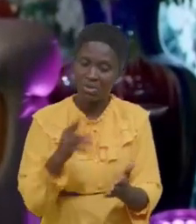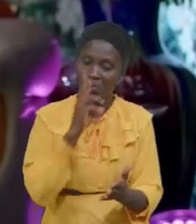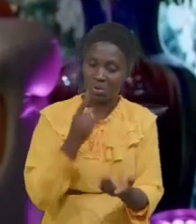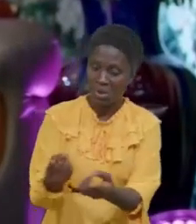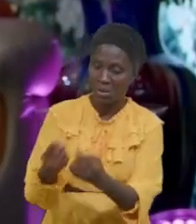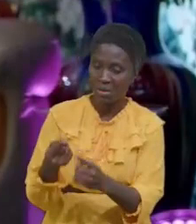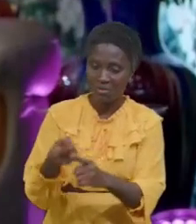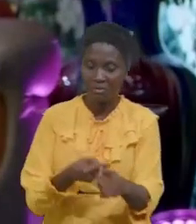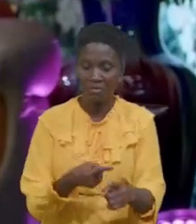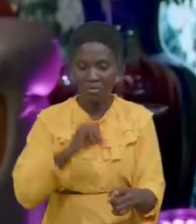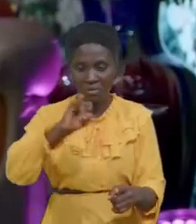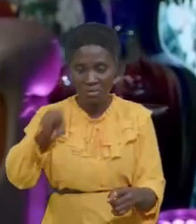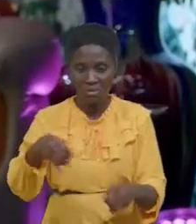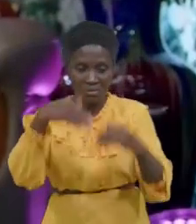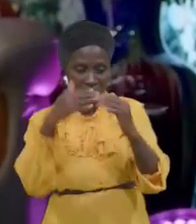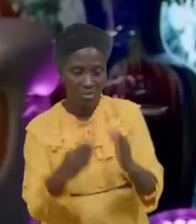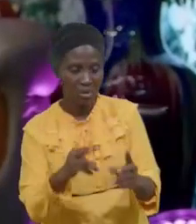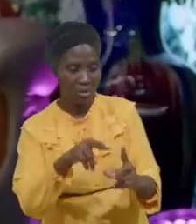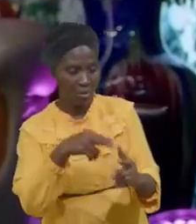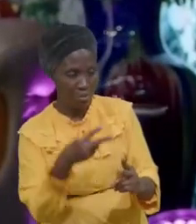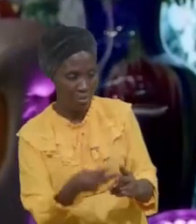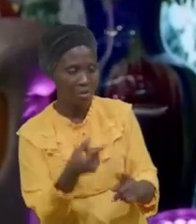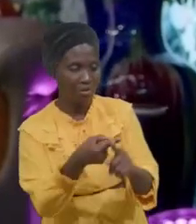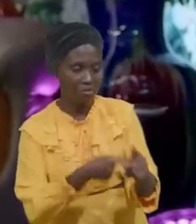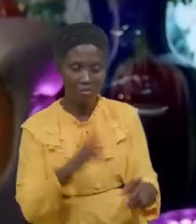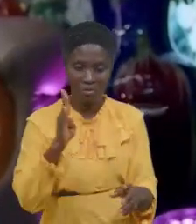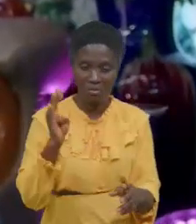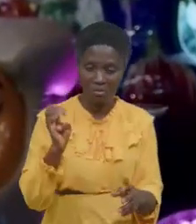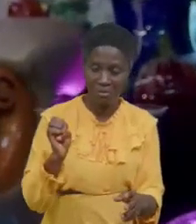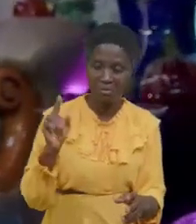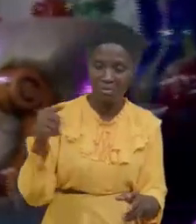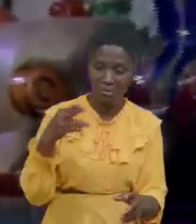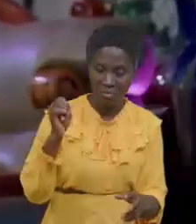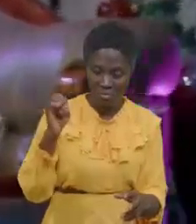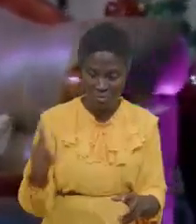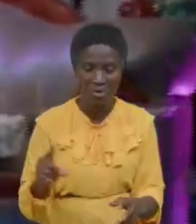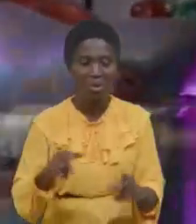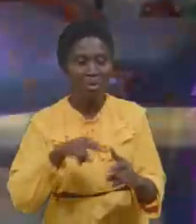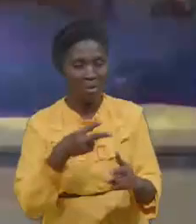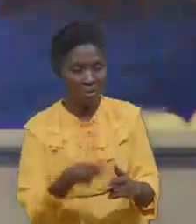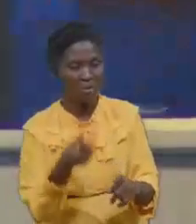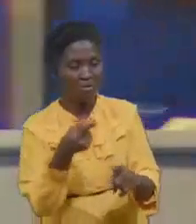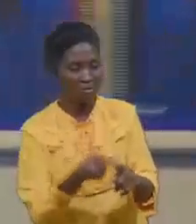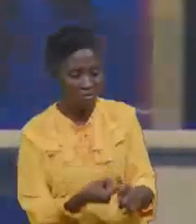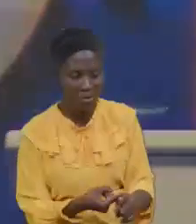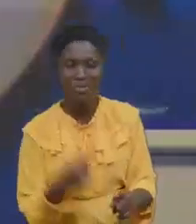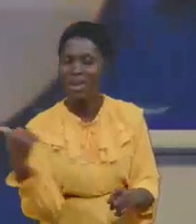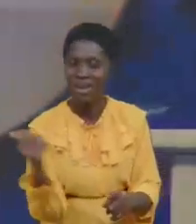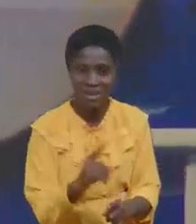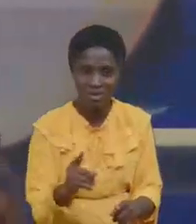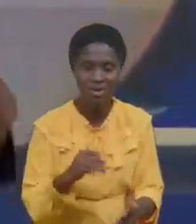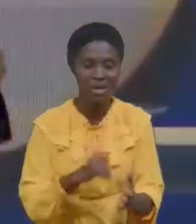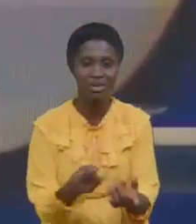from Bethel, or coming from Bethlehem, or coming from Sychar, anywhere it